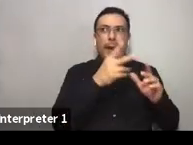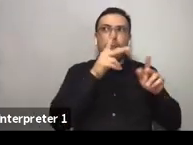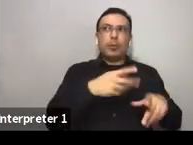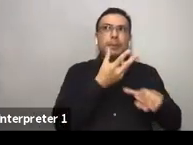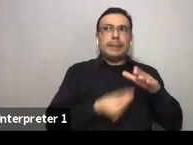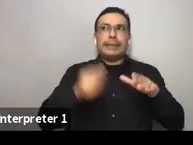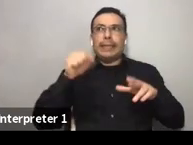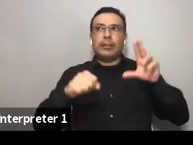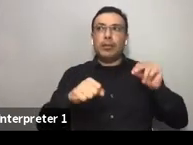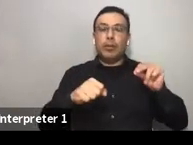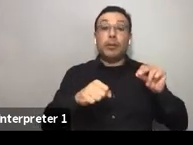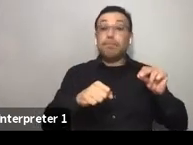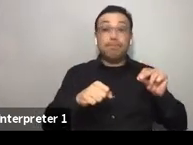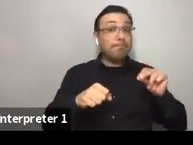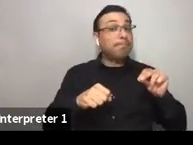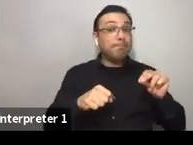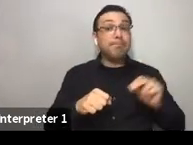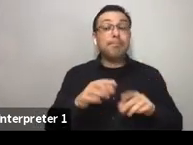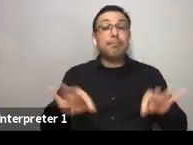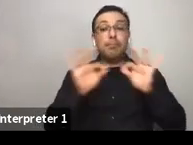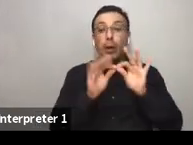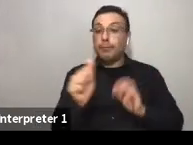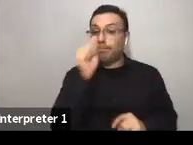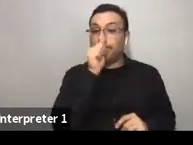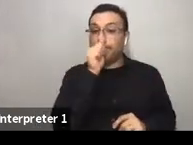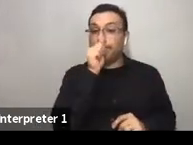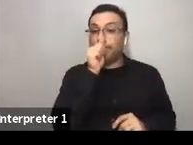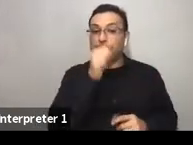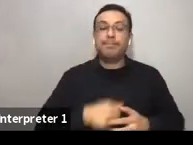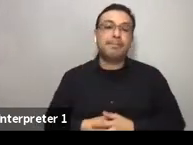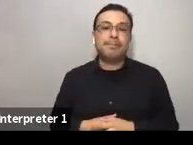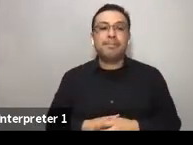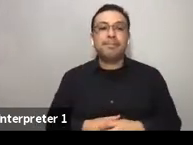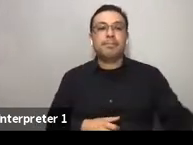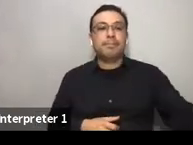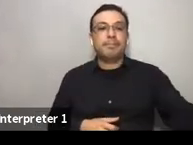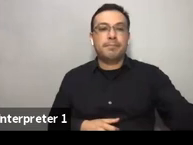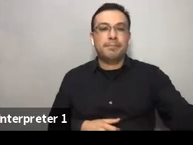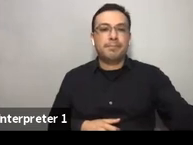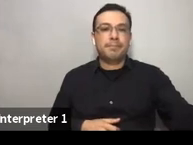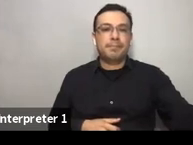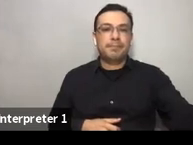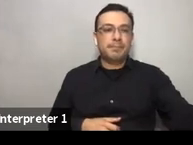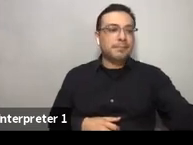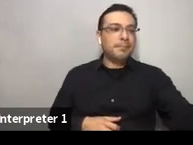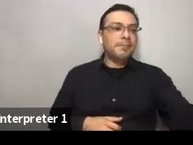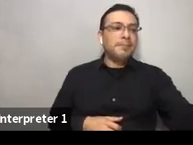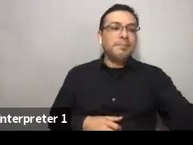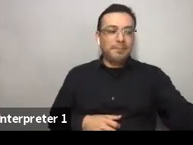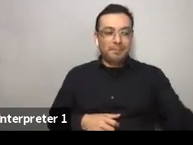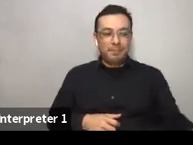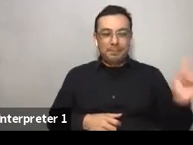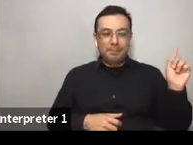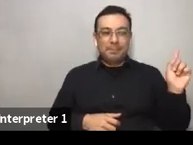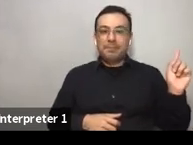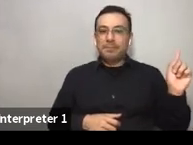So we're going to go into detail now about what each of these are, and we have this little saying, keep your WITS about you, WITS being just an